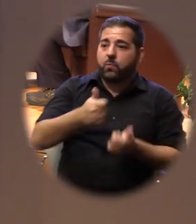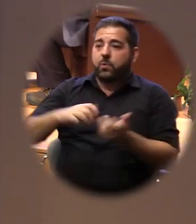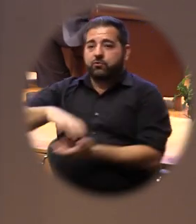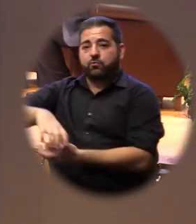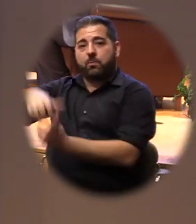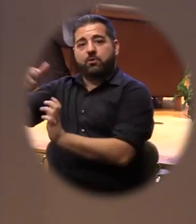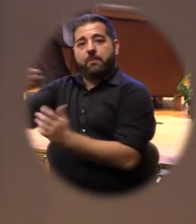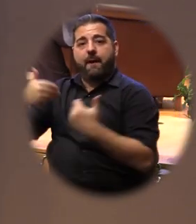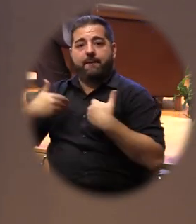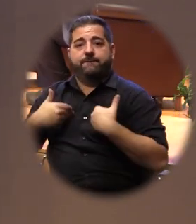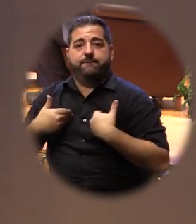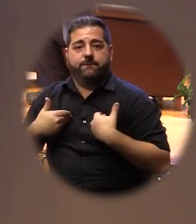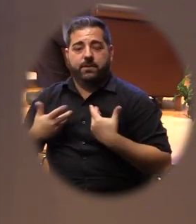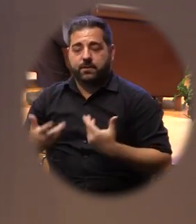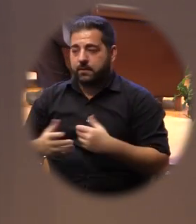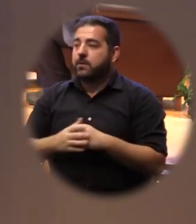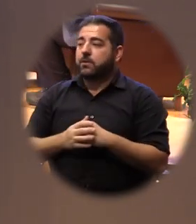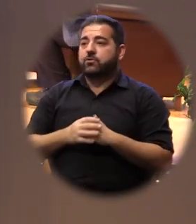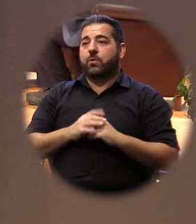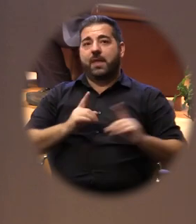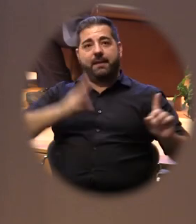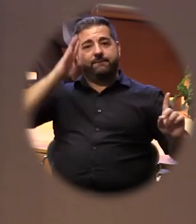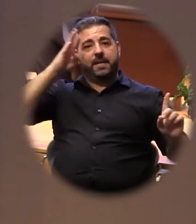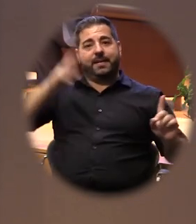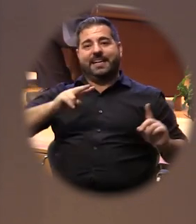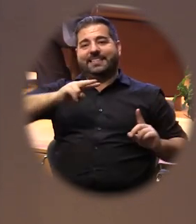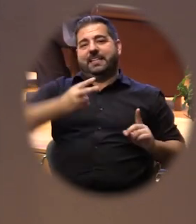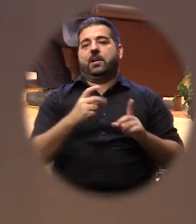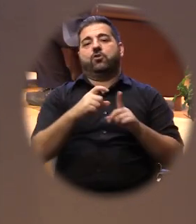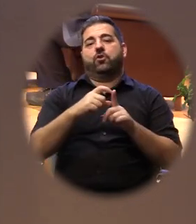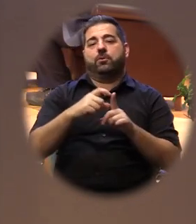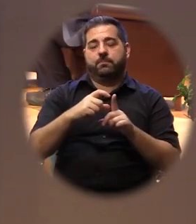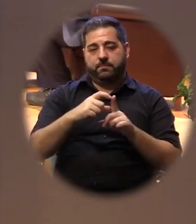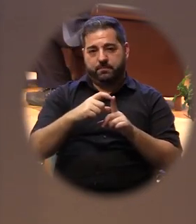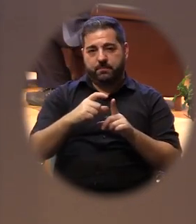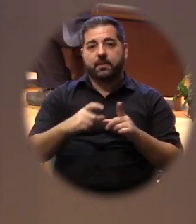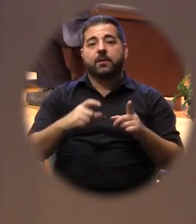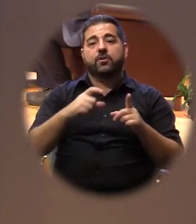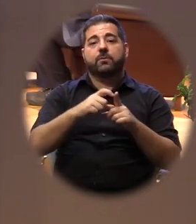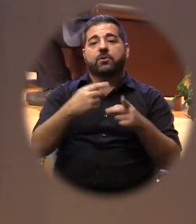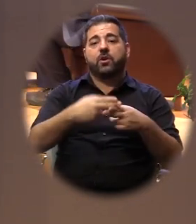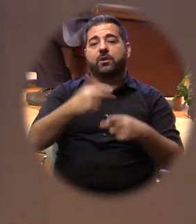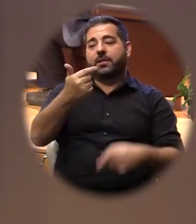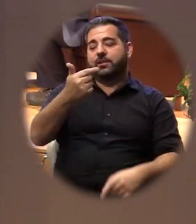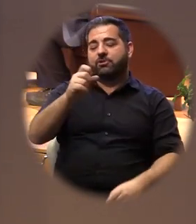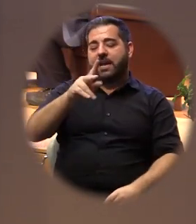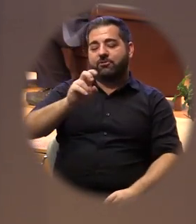had. And so they invented a second term, and that term was gender.